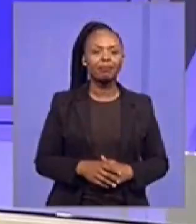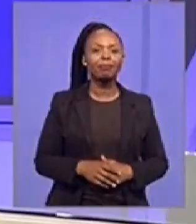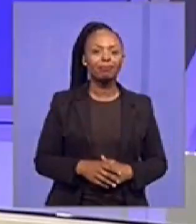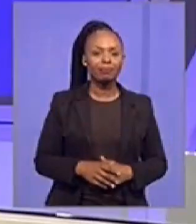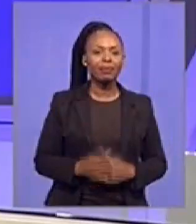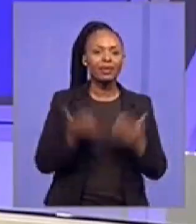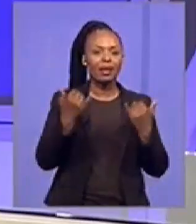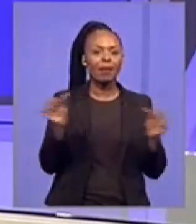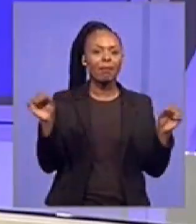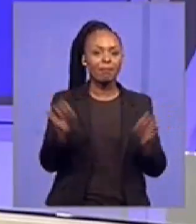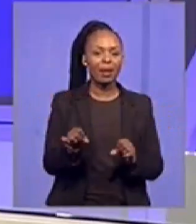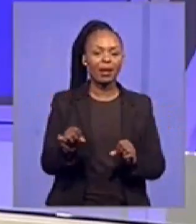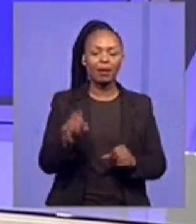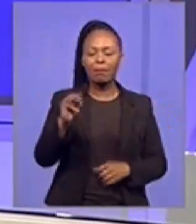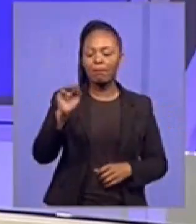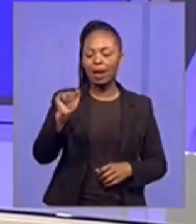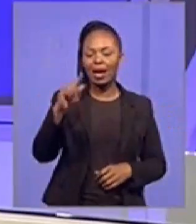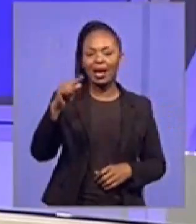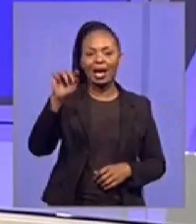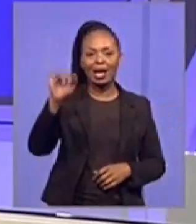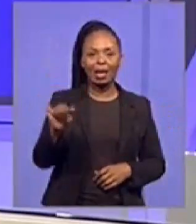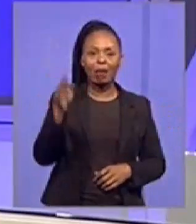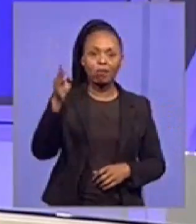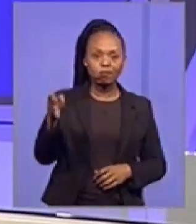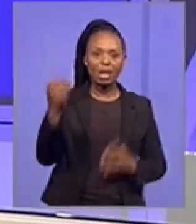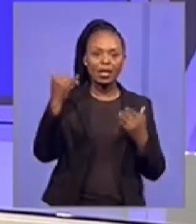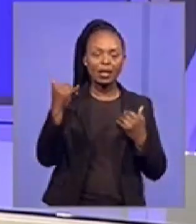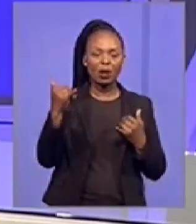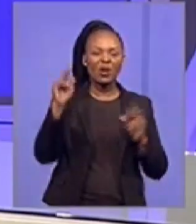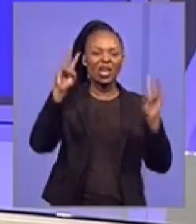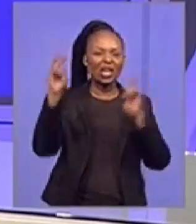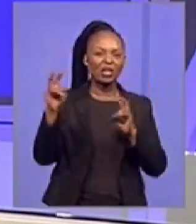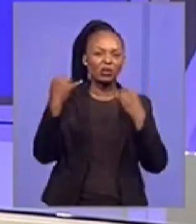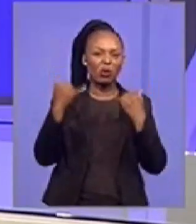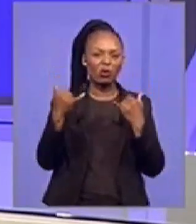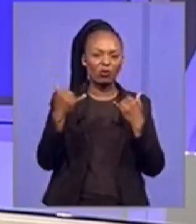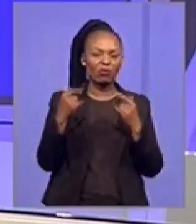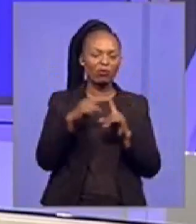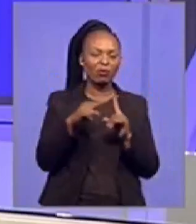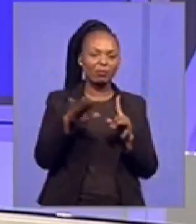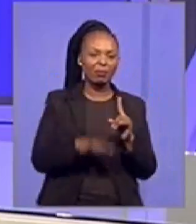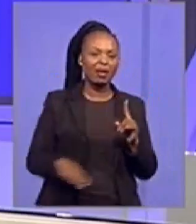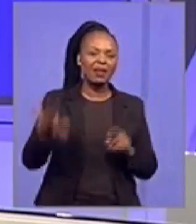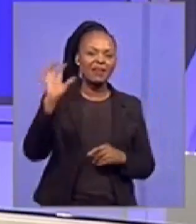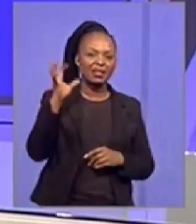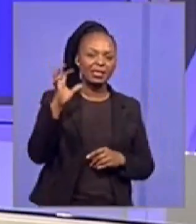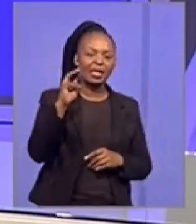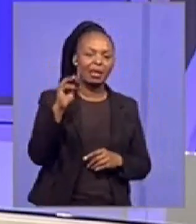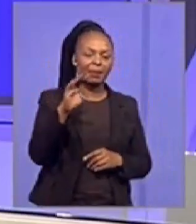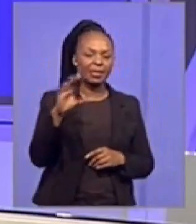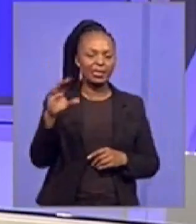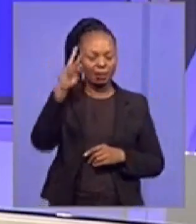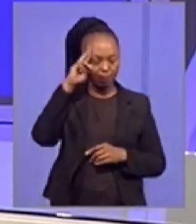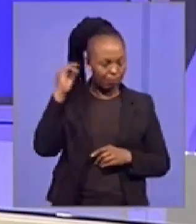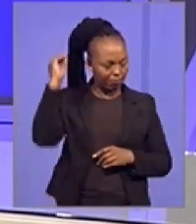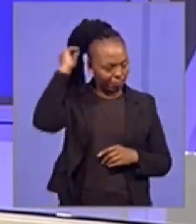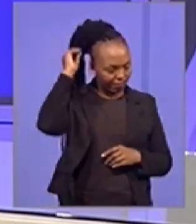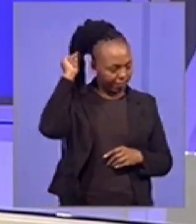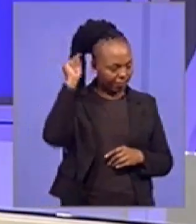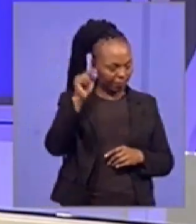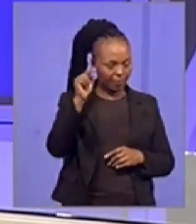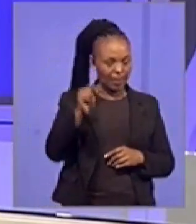Jale mo re khutlela ho magala masiteng yana beile maemo leihlo ntlong ya ketso molao ya Free State mo ono tsore tshebeletso se hopotso sa letona